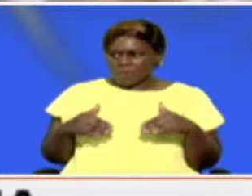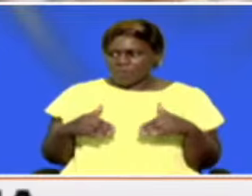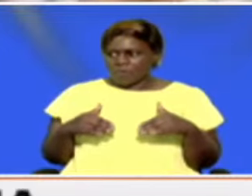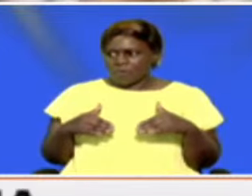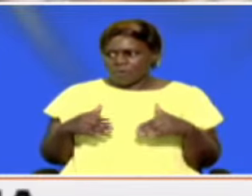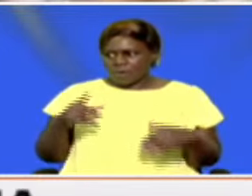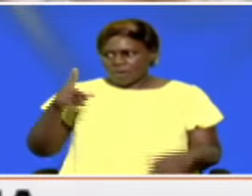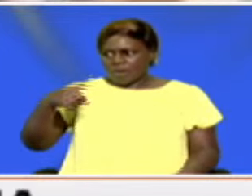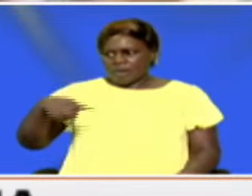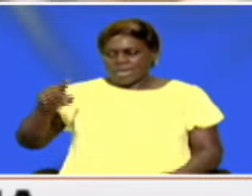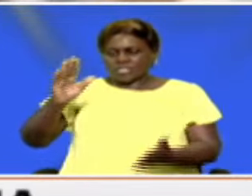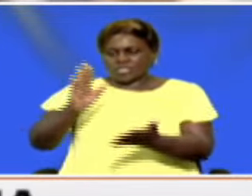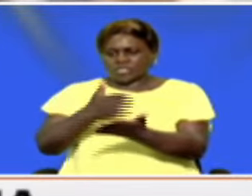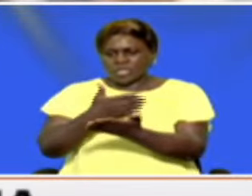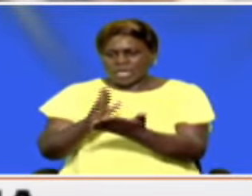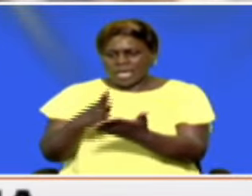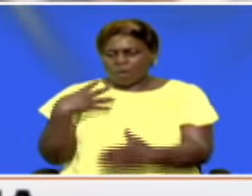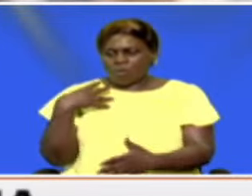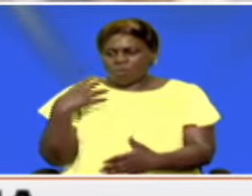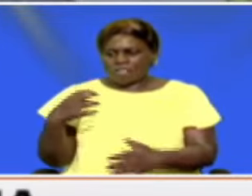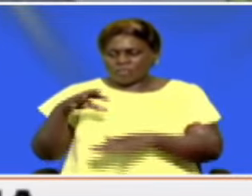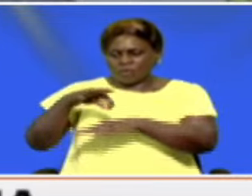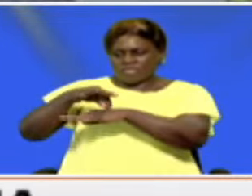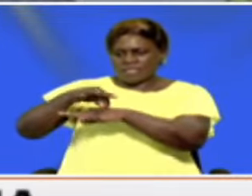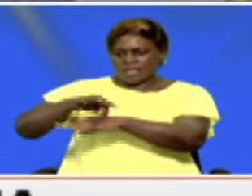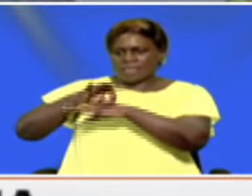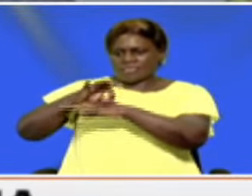get the rightful share of the wealth of this earth.